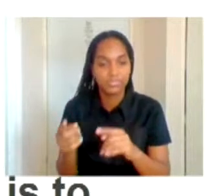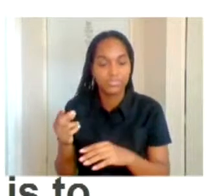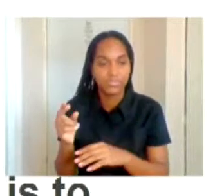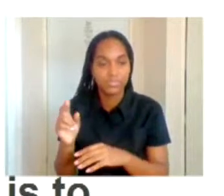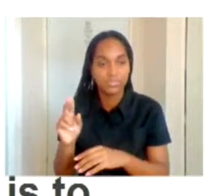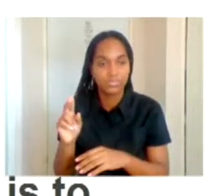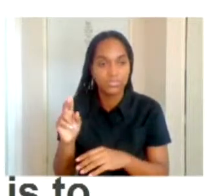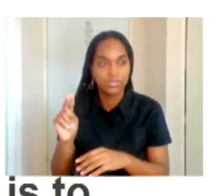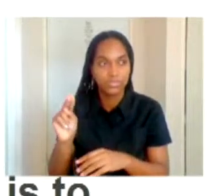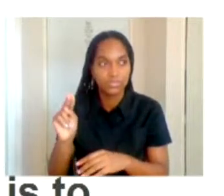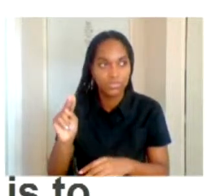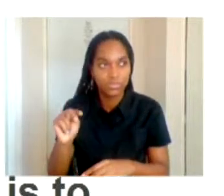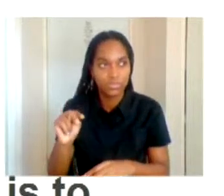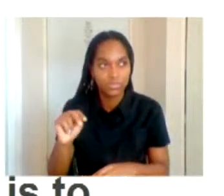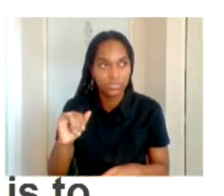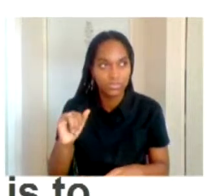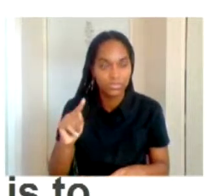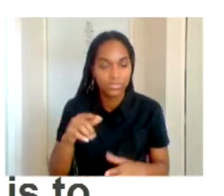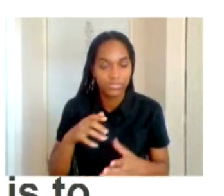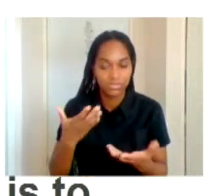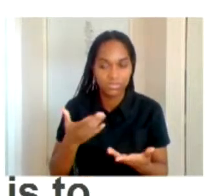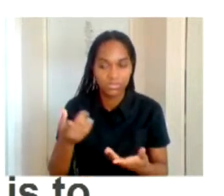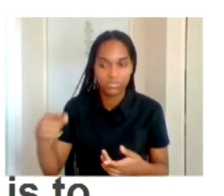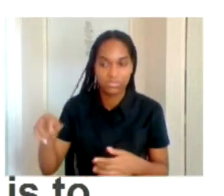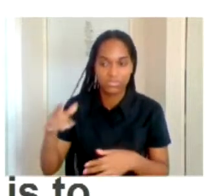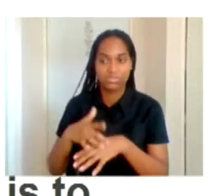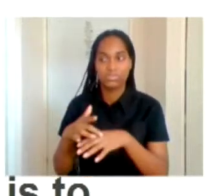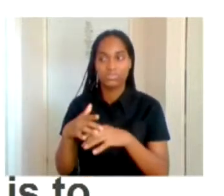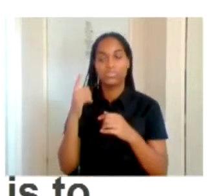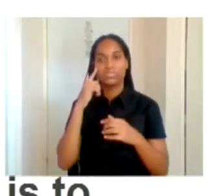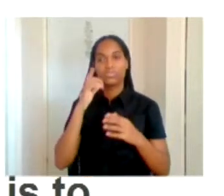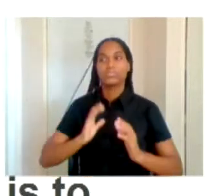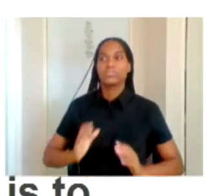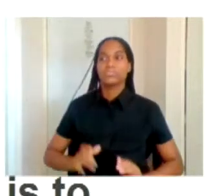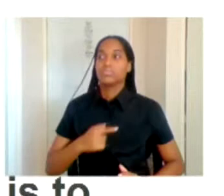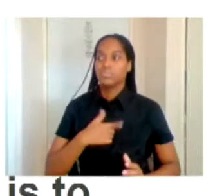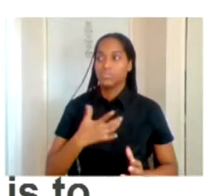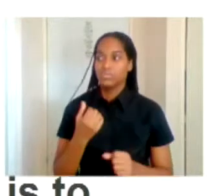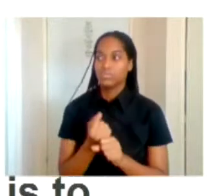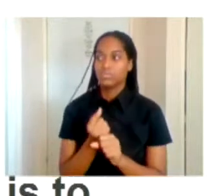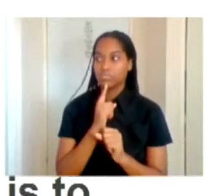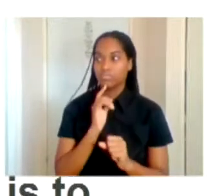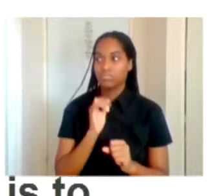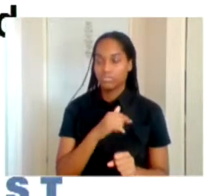things that are out there now available for customers. So we want to make sure that we can retain